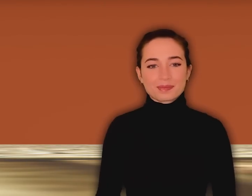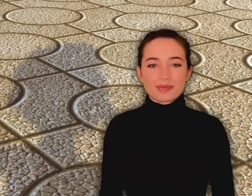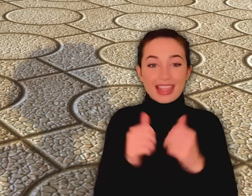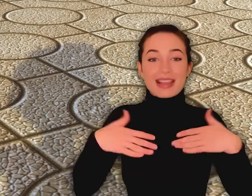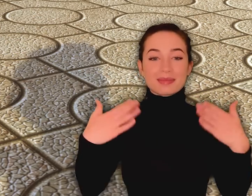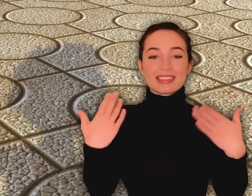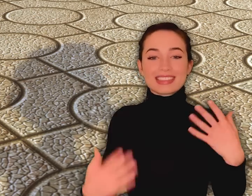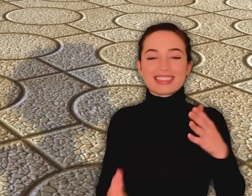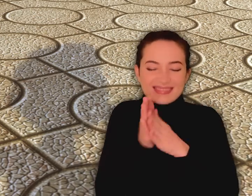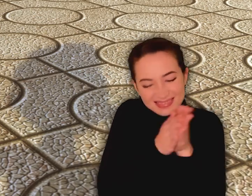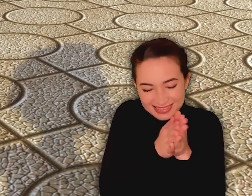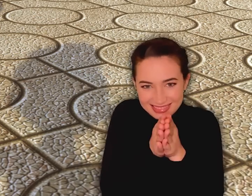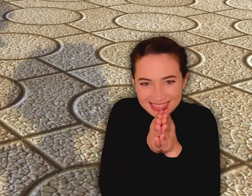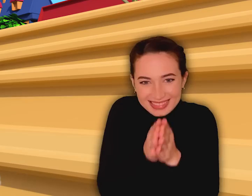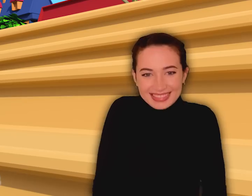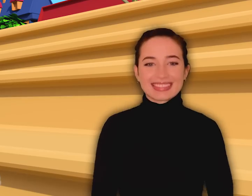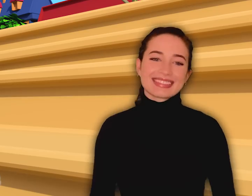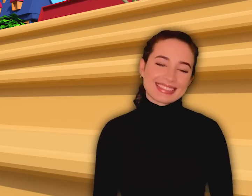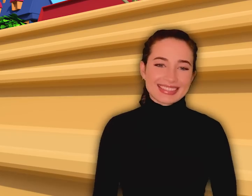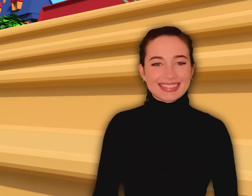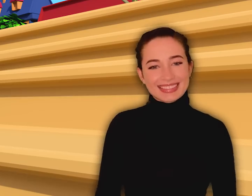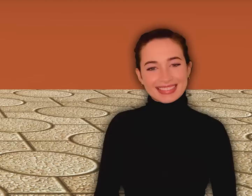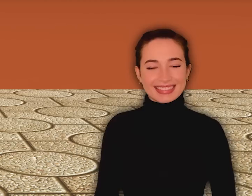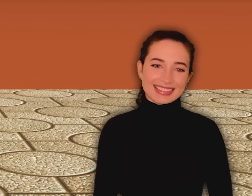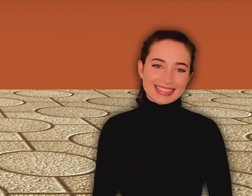gravers with happiness and wall